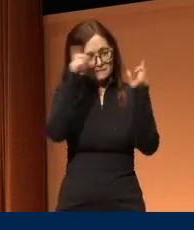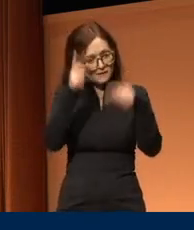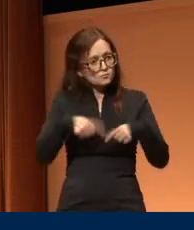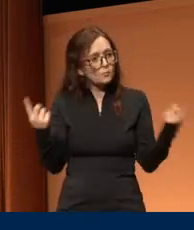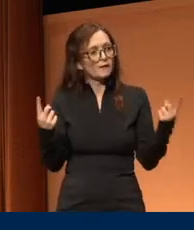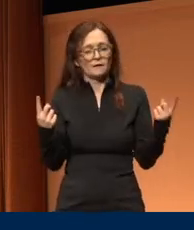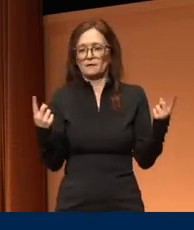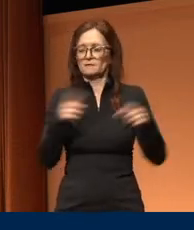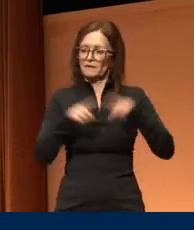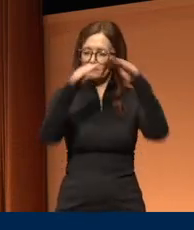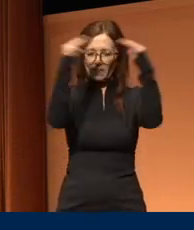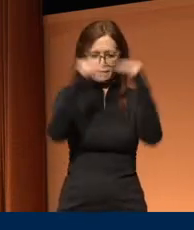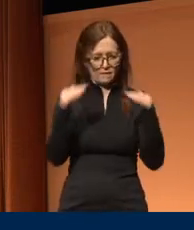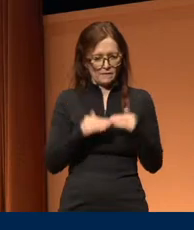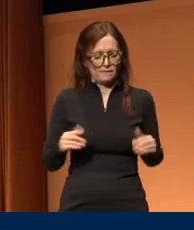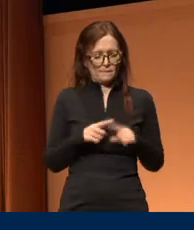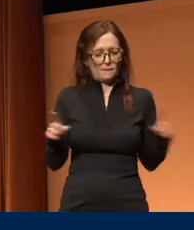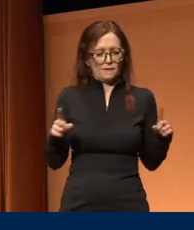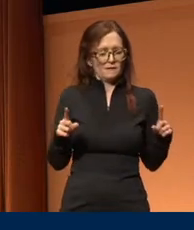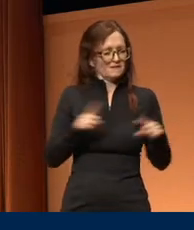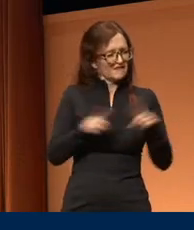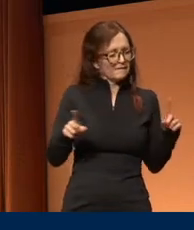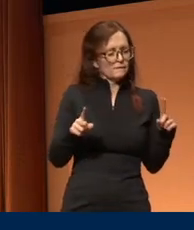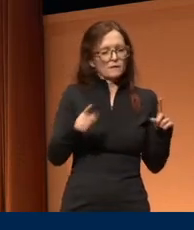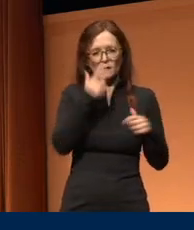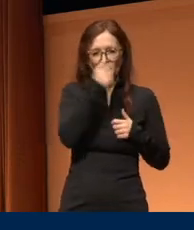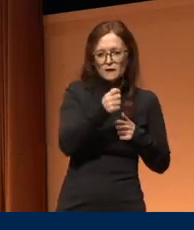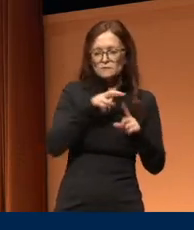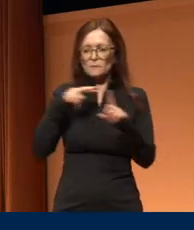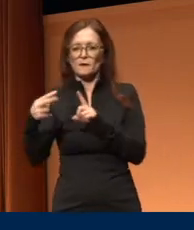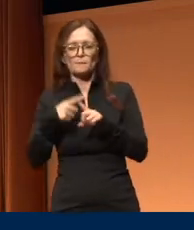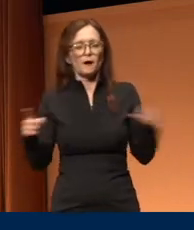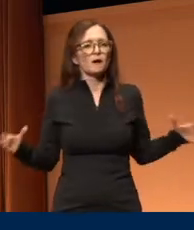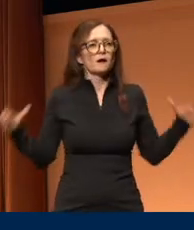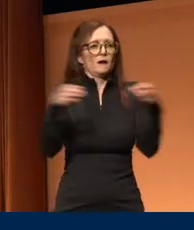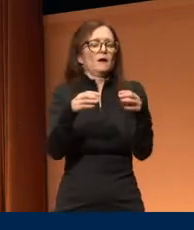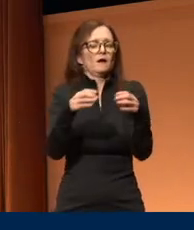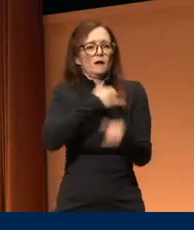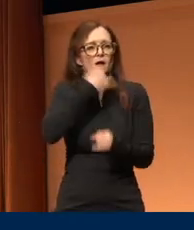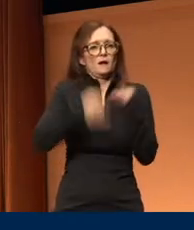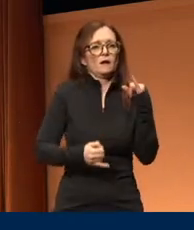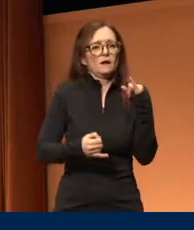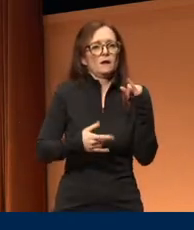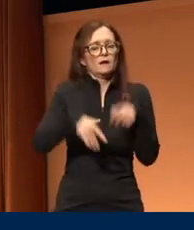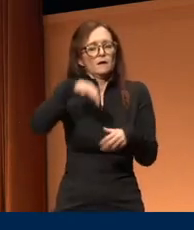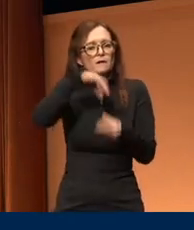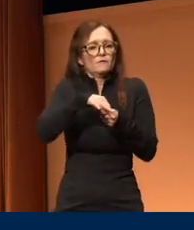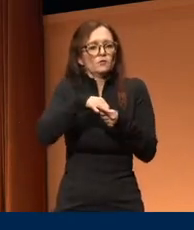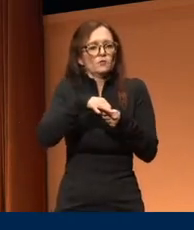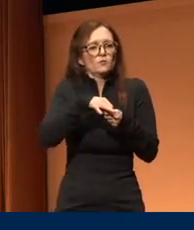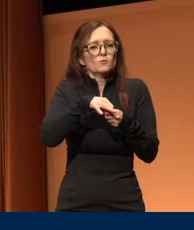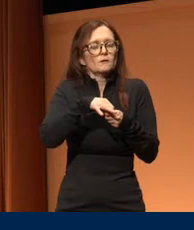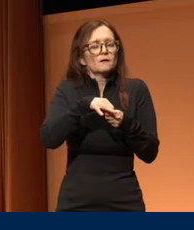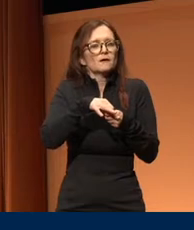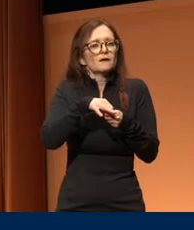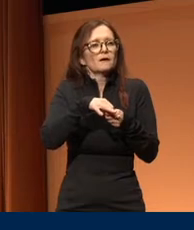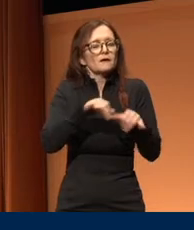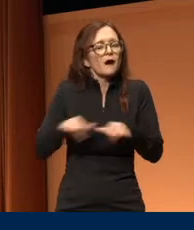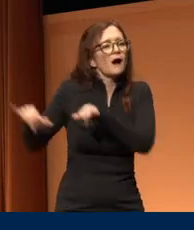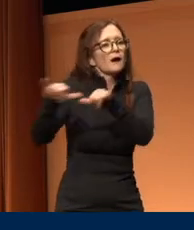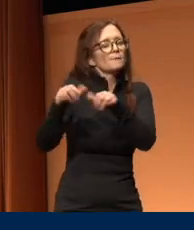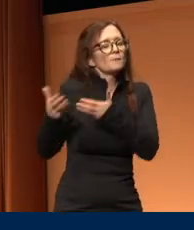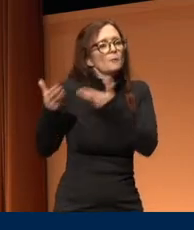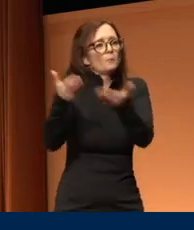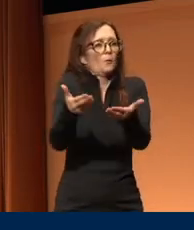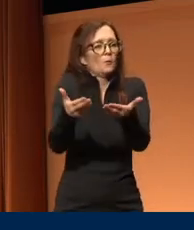fundamental level and have radically different interests and views could come together at the end and vote on common proposals with vast margins of